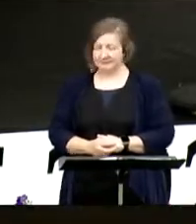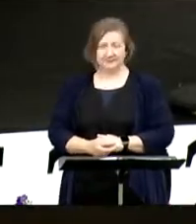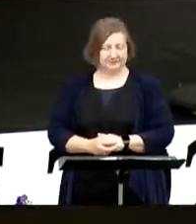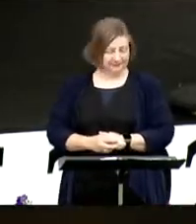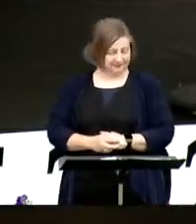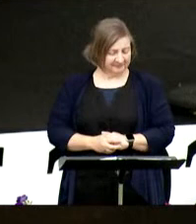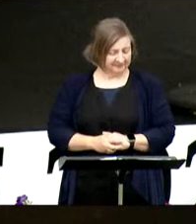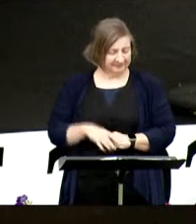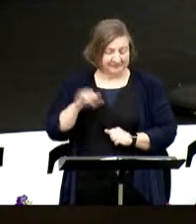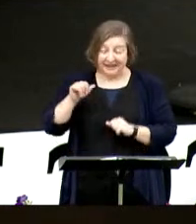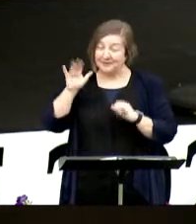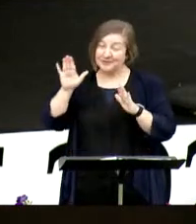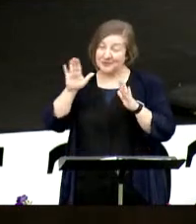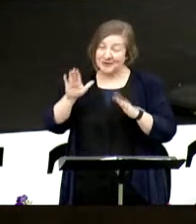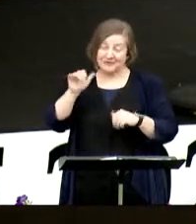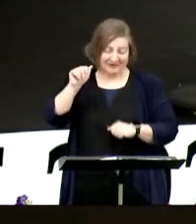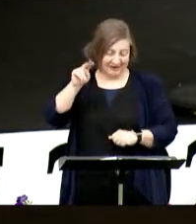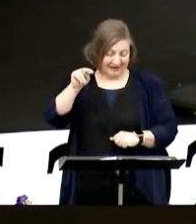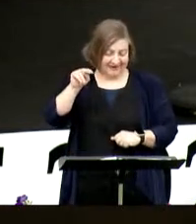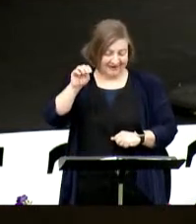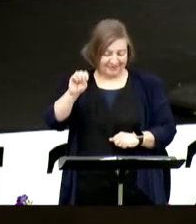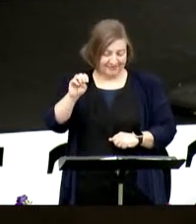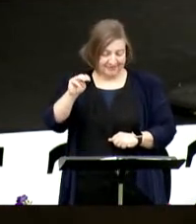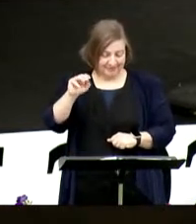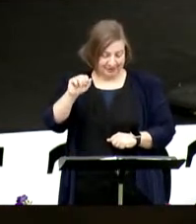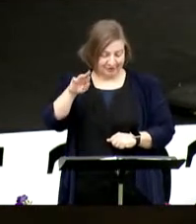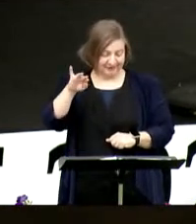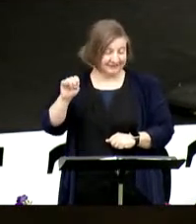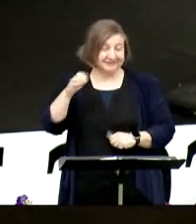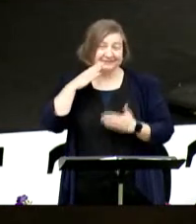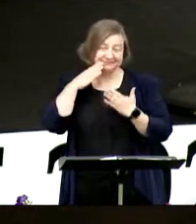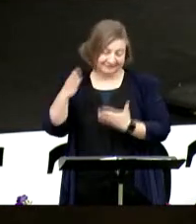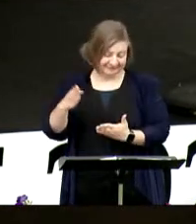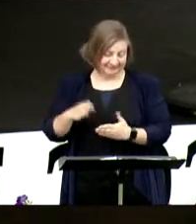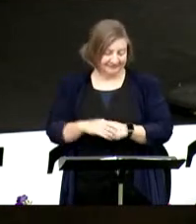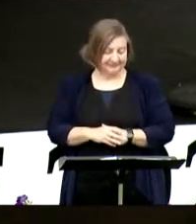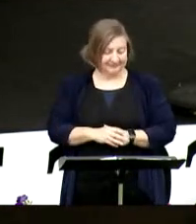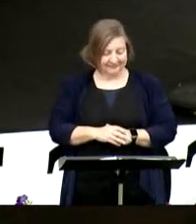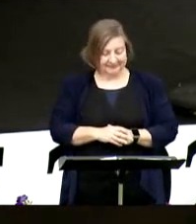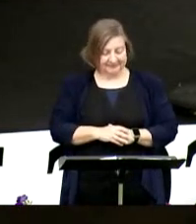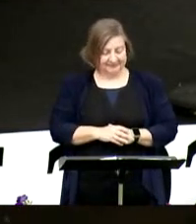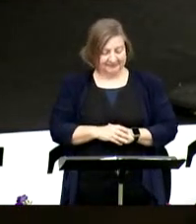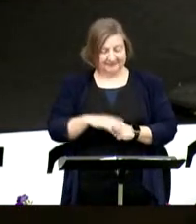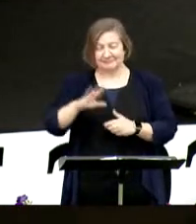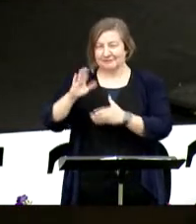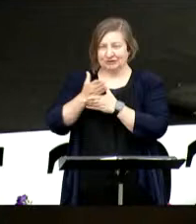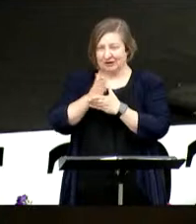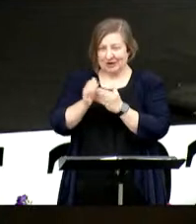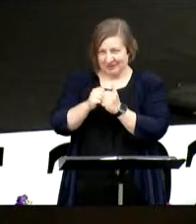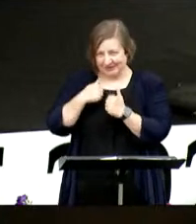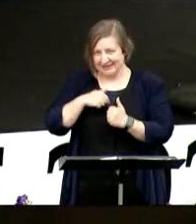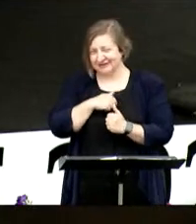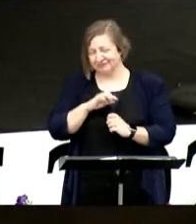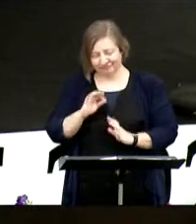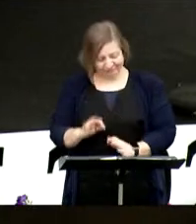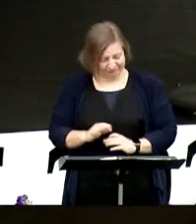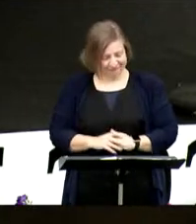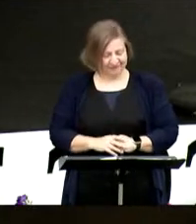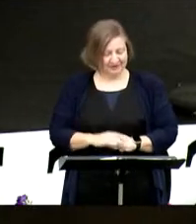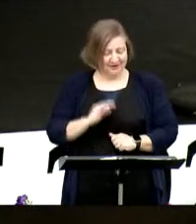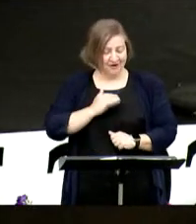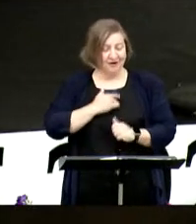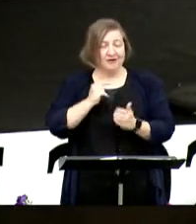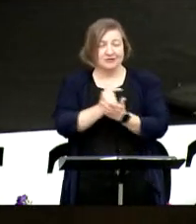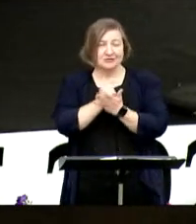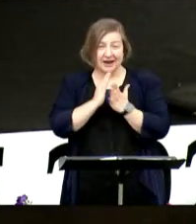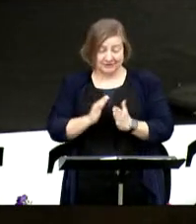That is wonderful, Anne-Marie. Thank you. For now, share with us. Our